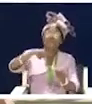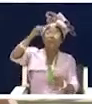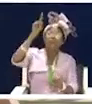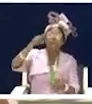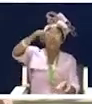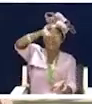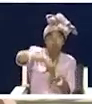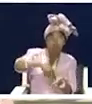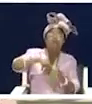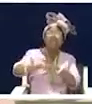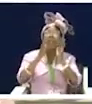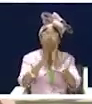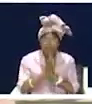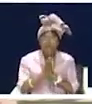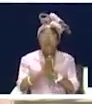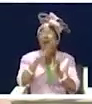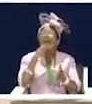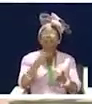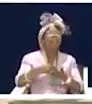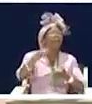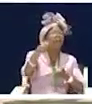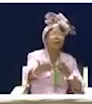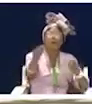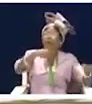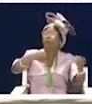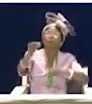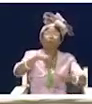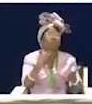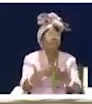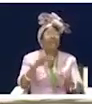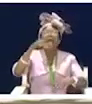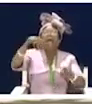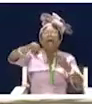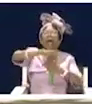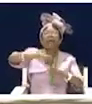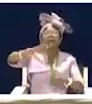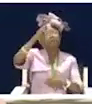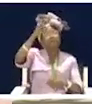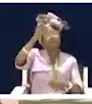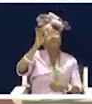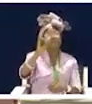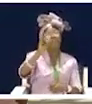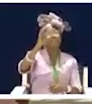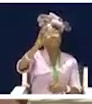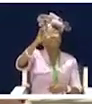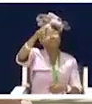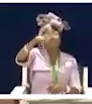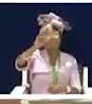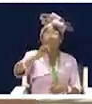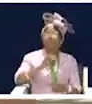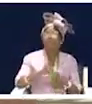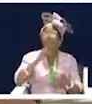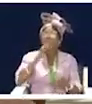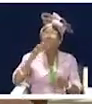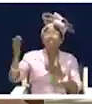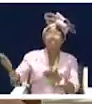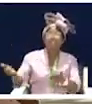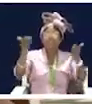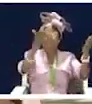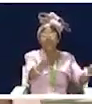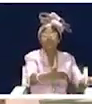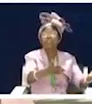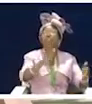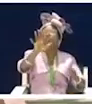prayers, in donations. I thank God because around 6 p.m. on Friday, they called us, Mama, what it go where me a